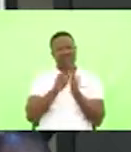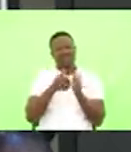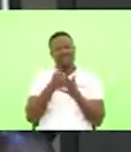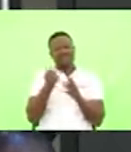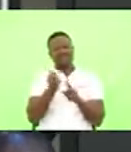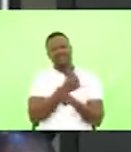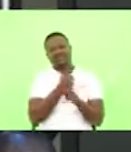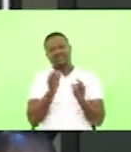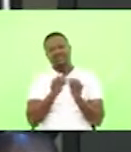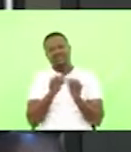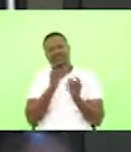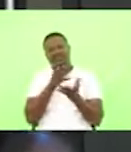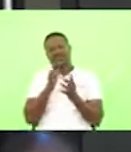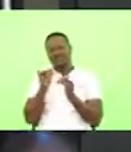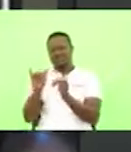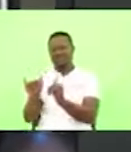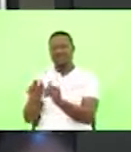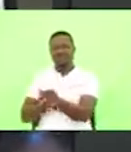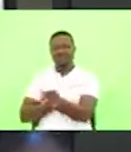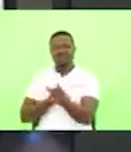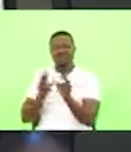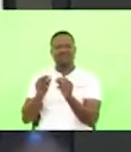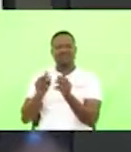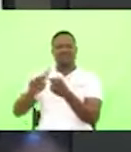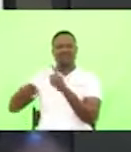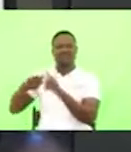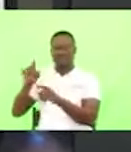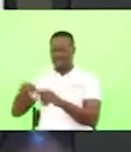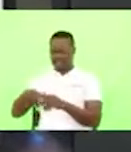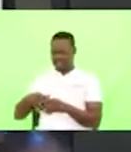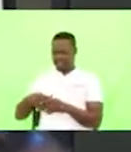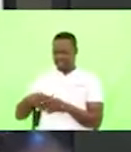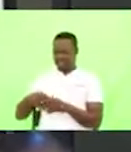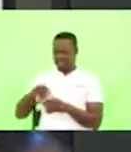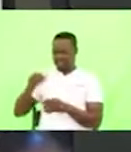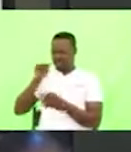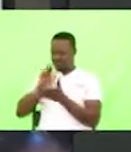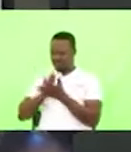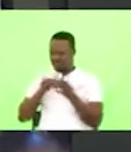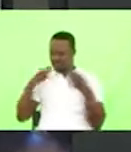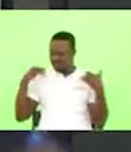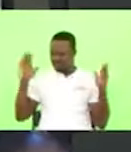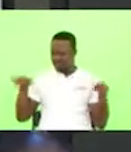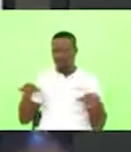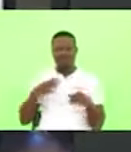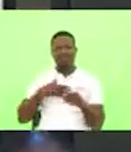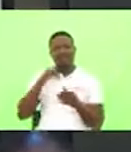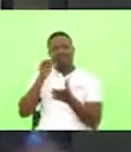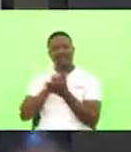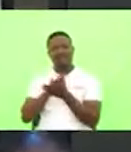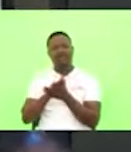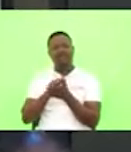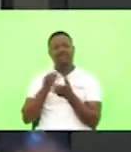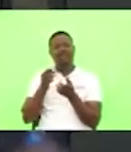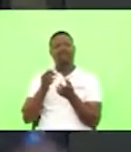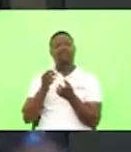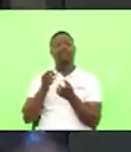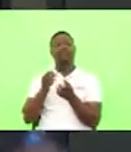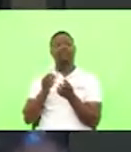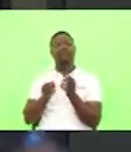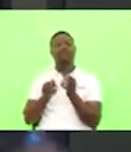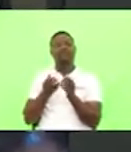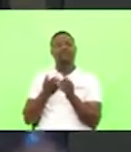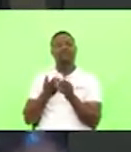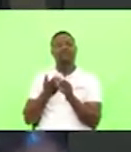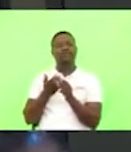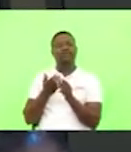want to stay long any longer. Then his friend said, hey, then your wife is an angel. For me, my wife? So my wife used to do